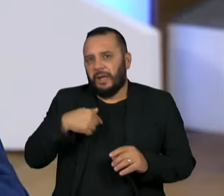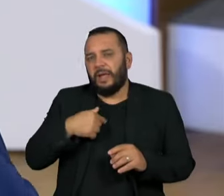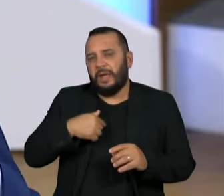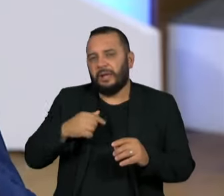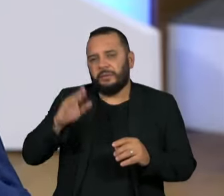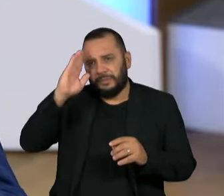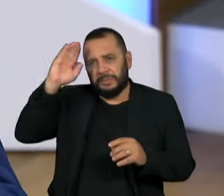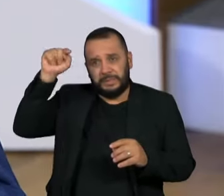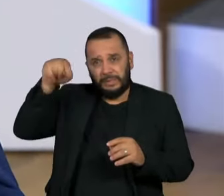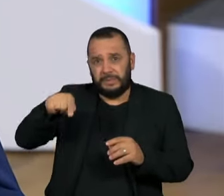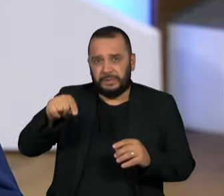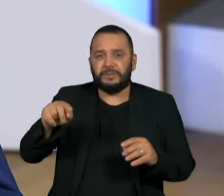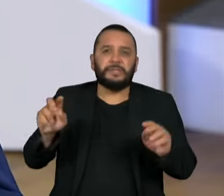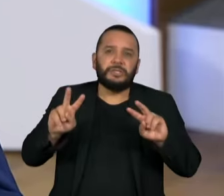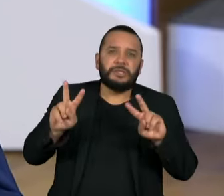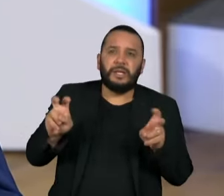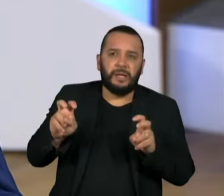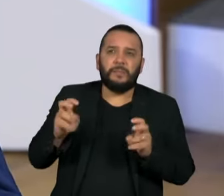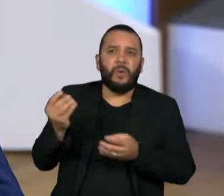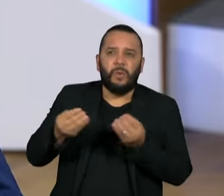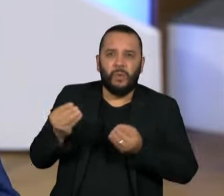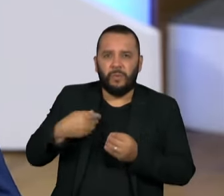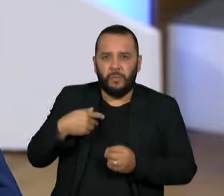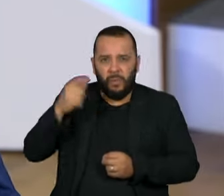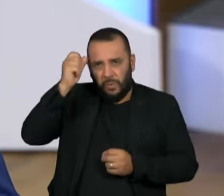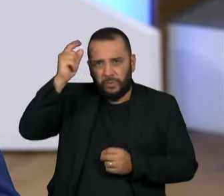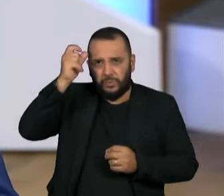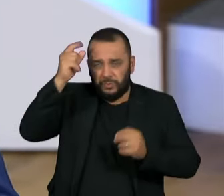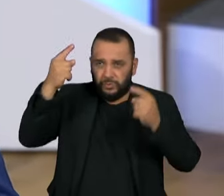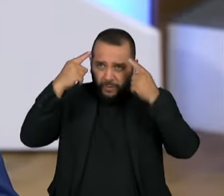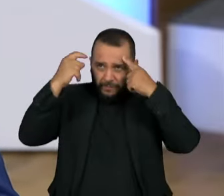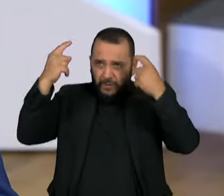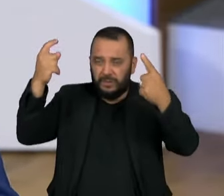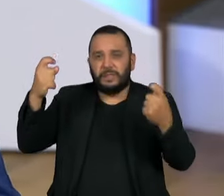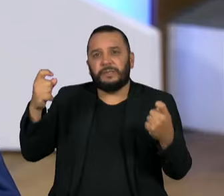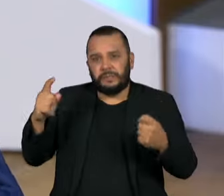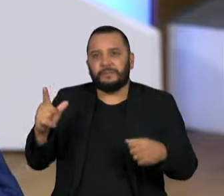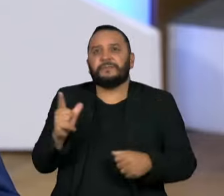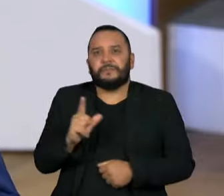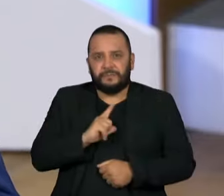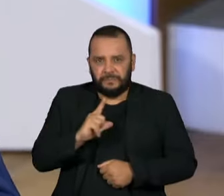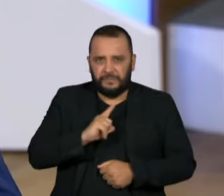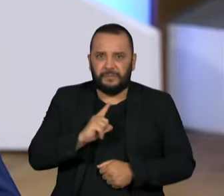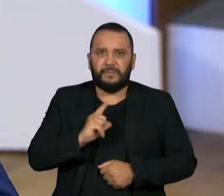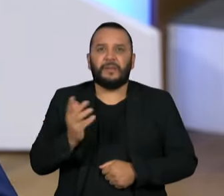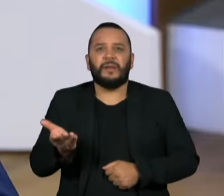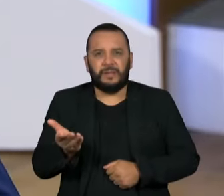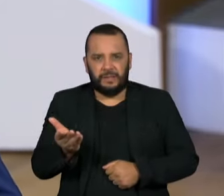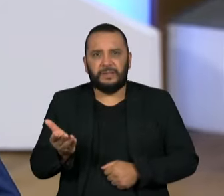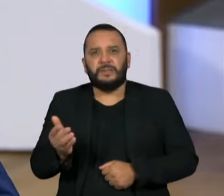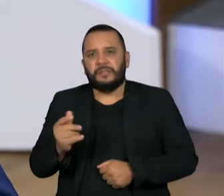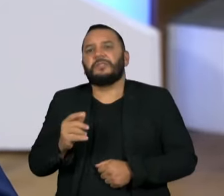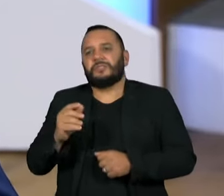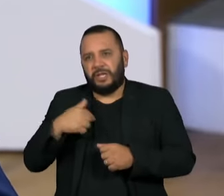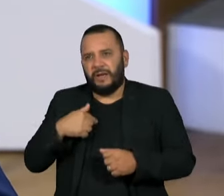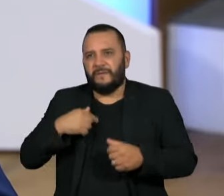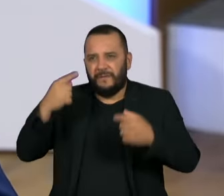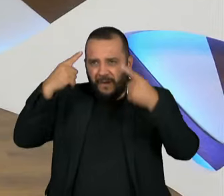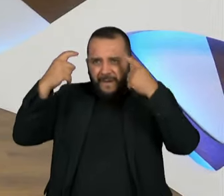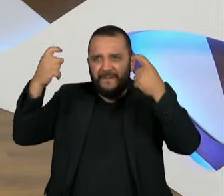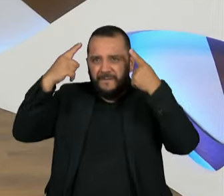question about the way in which a culture of violence can be created that feeds upon